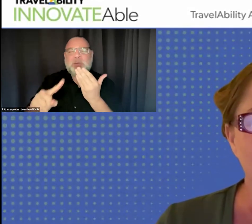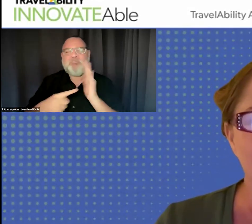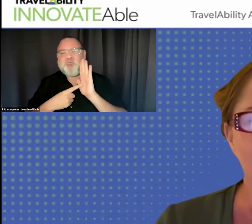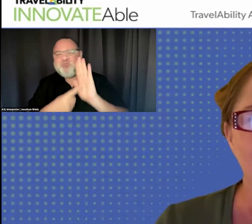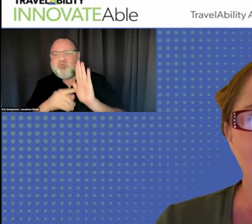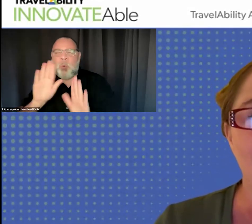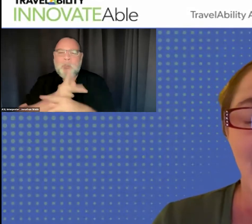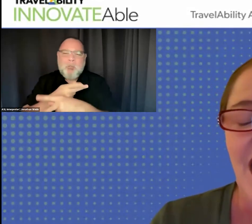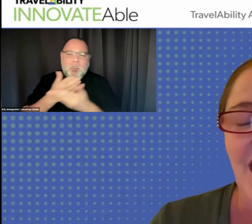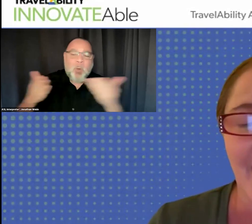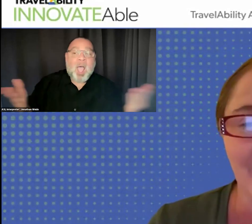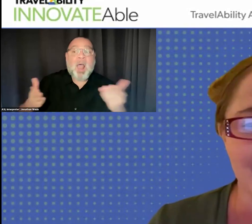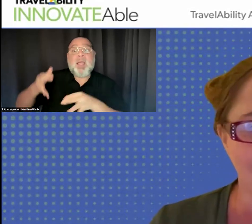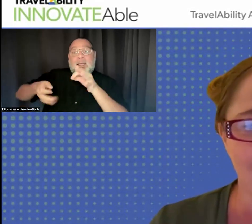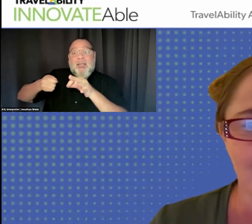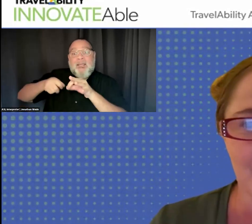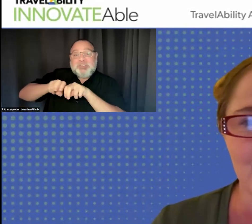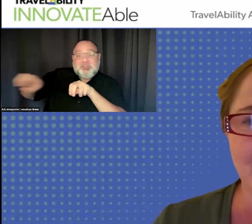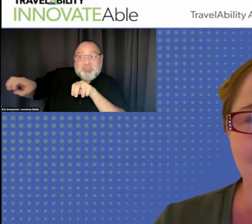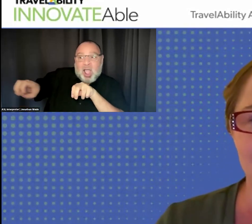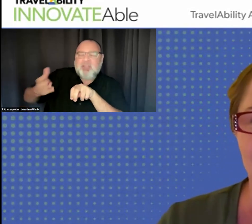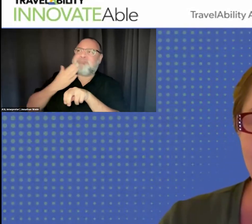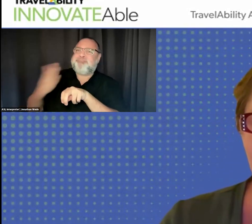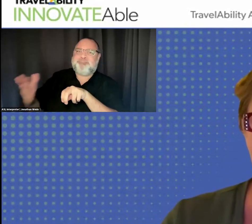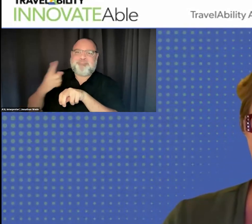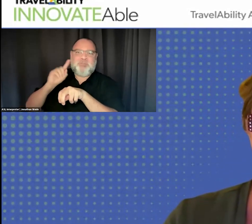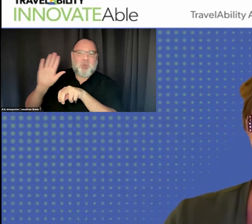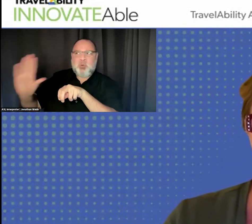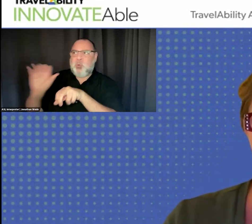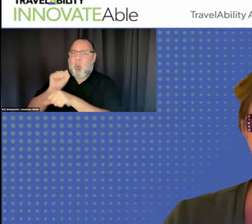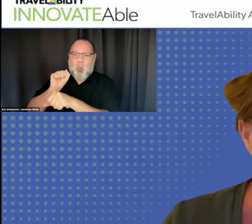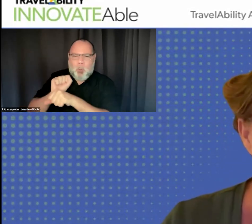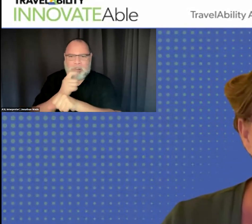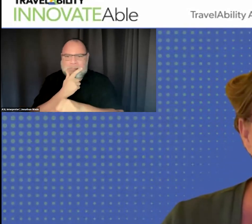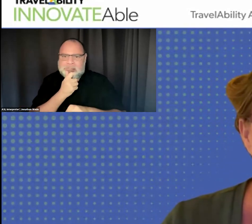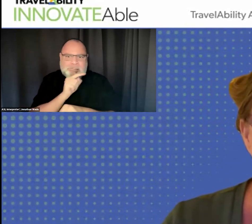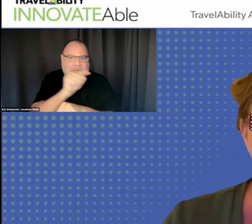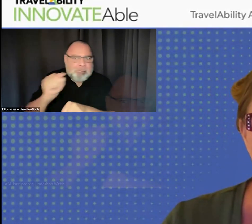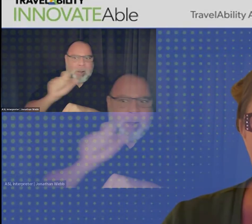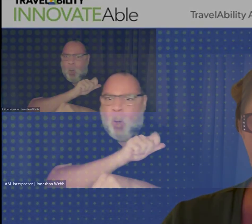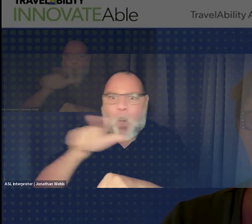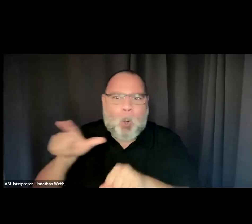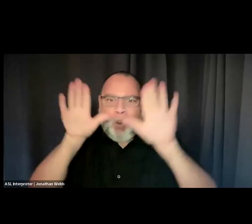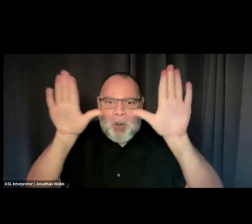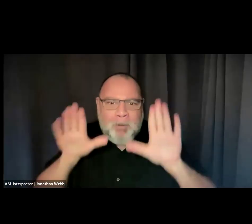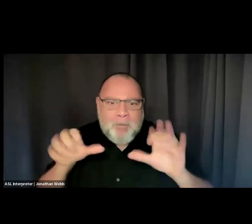to our judges. You all had a tough job to do picking between such amazing products. We're so grateful for you